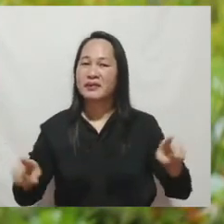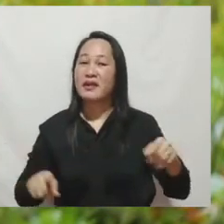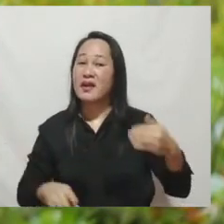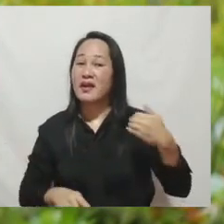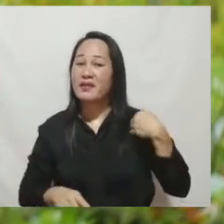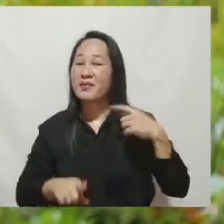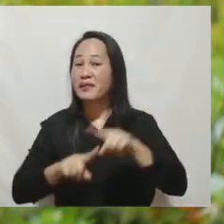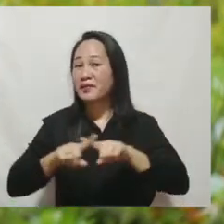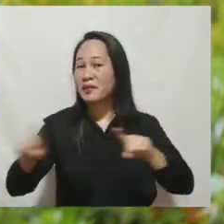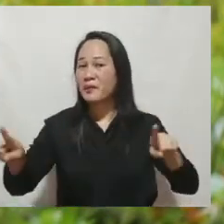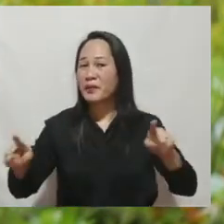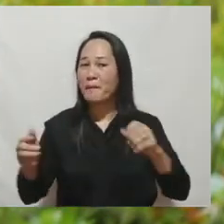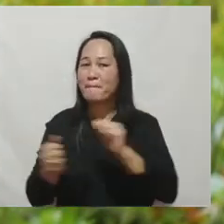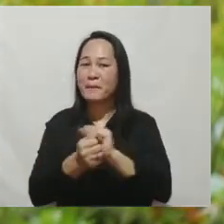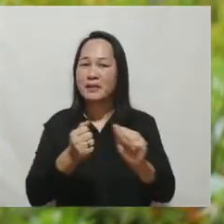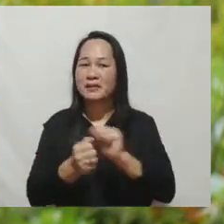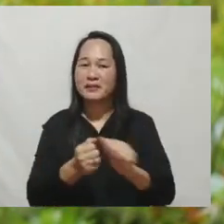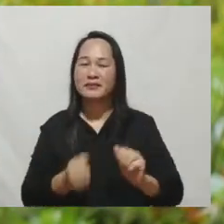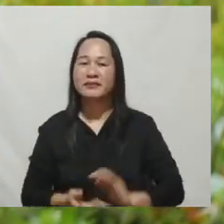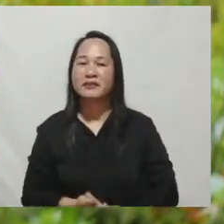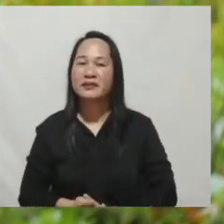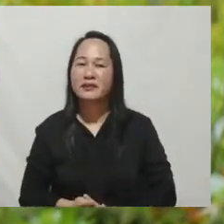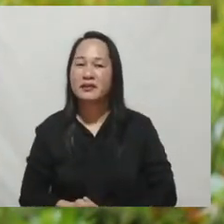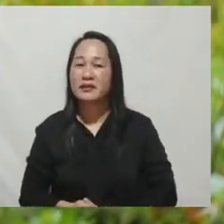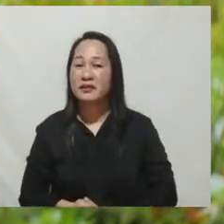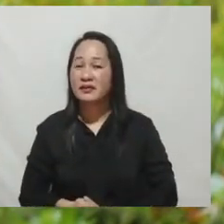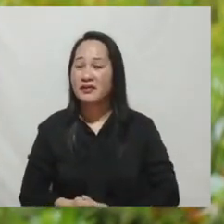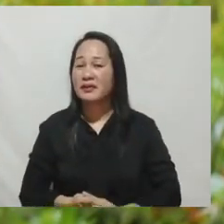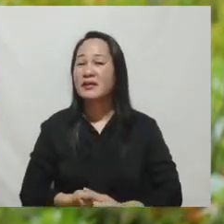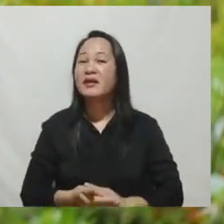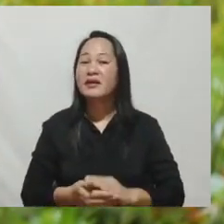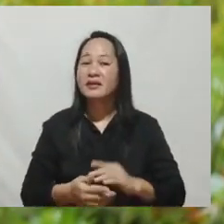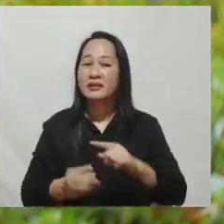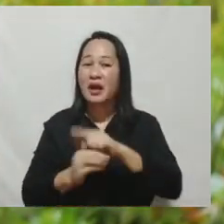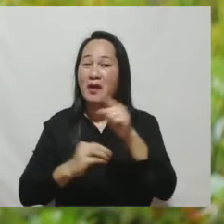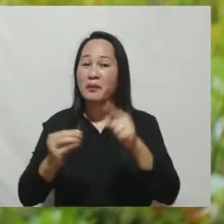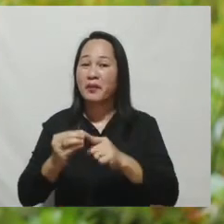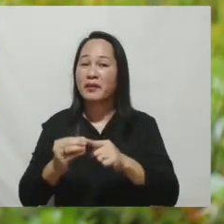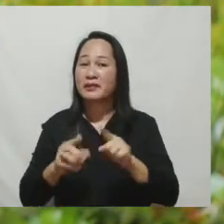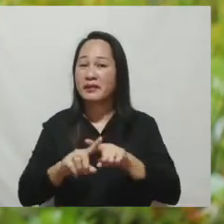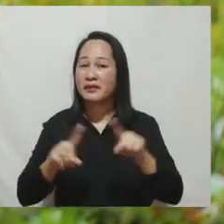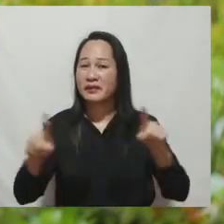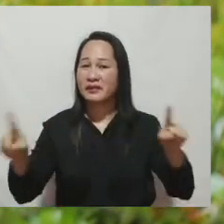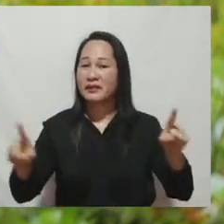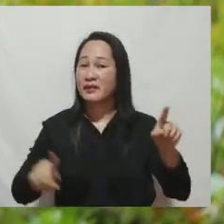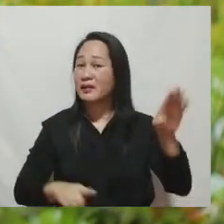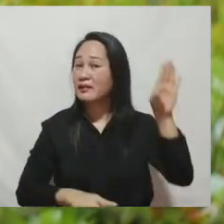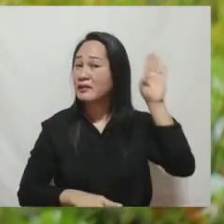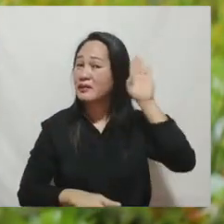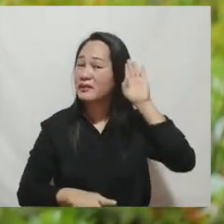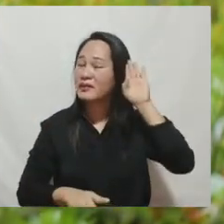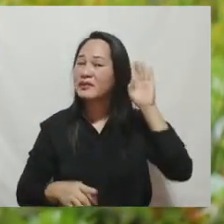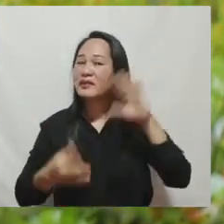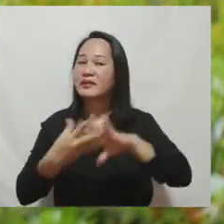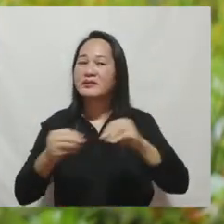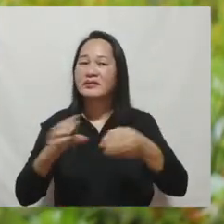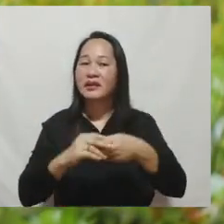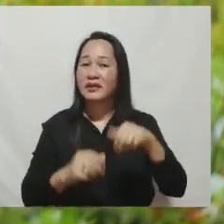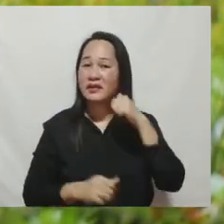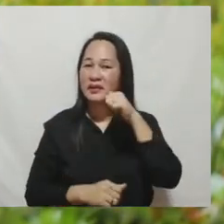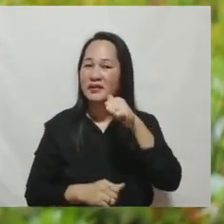meanings. And speaking of different, let us listen to the story of a girl who gives the